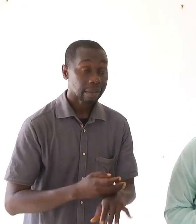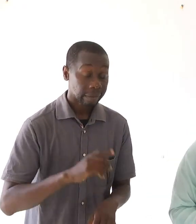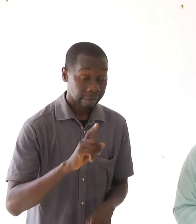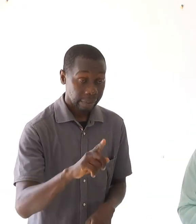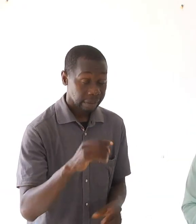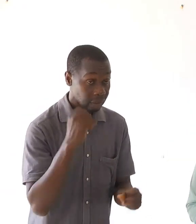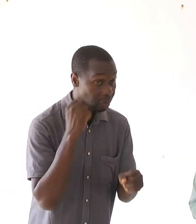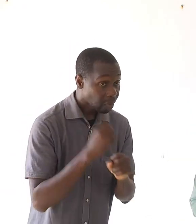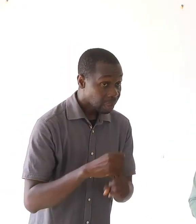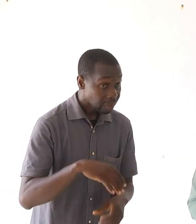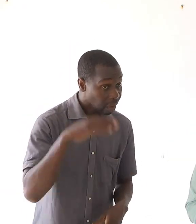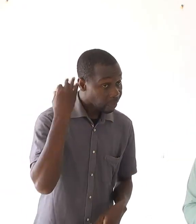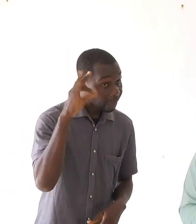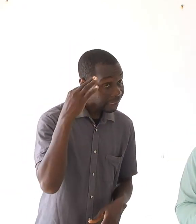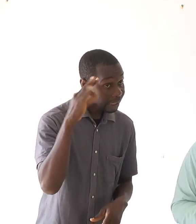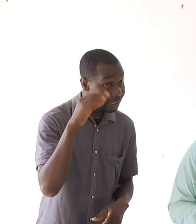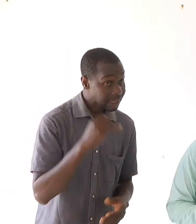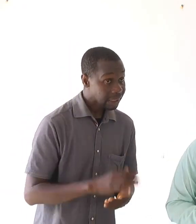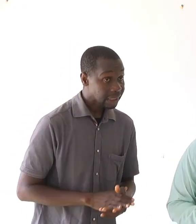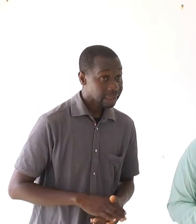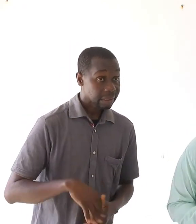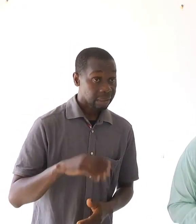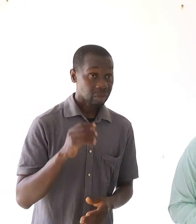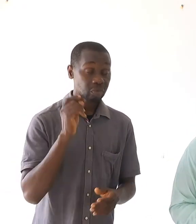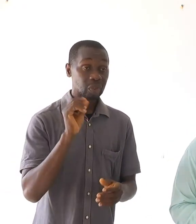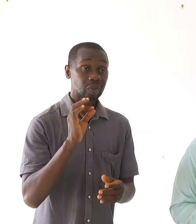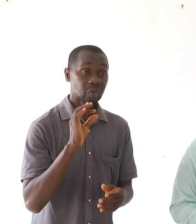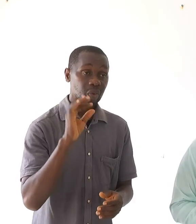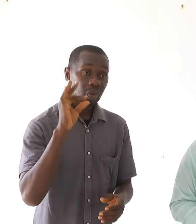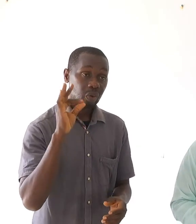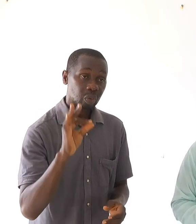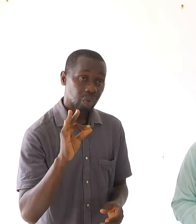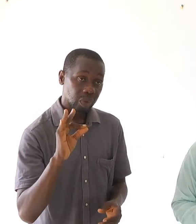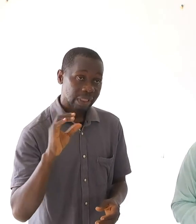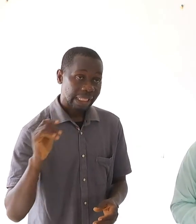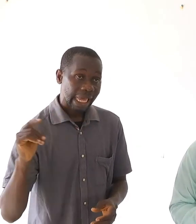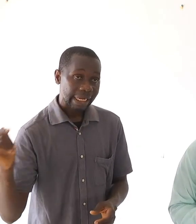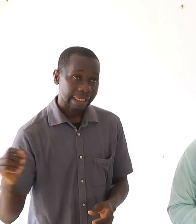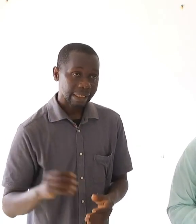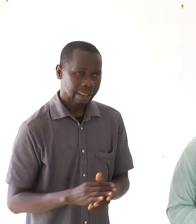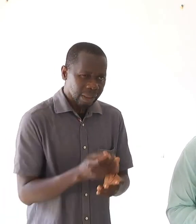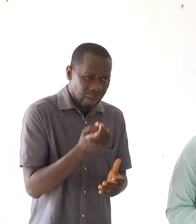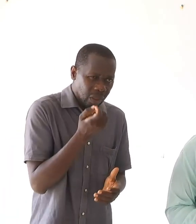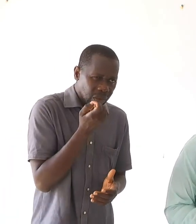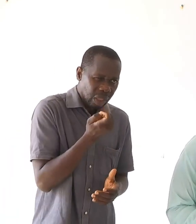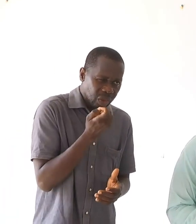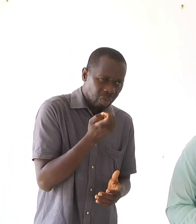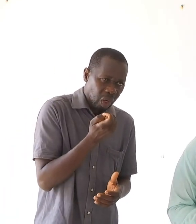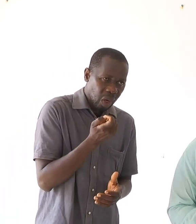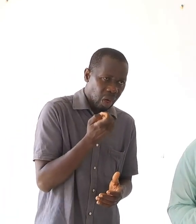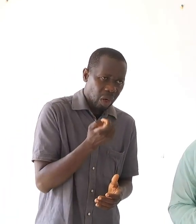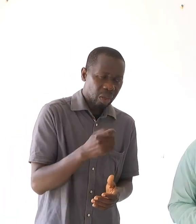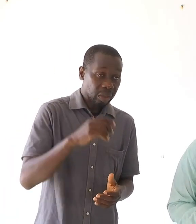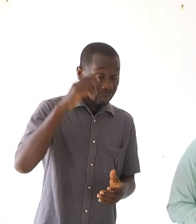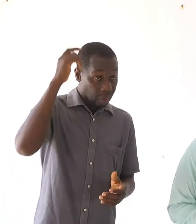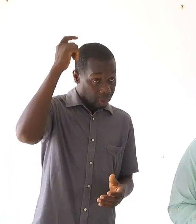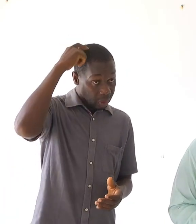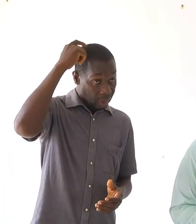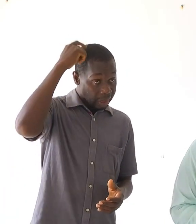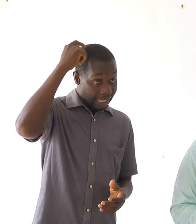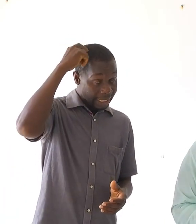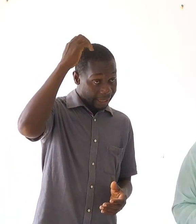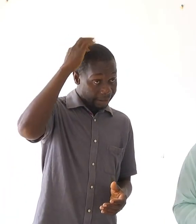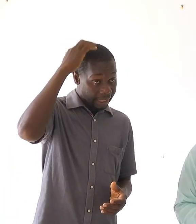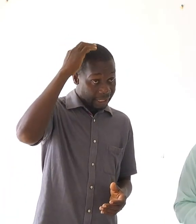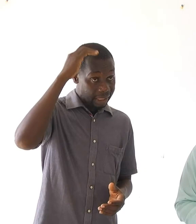to make sure we learn. The pituitary gland, remember I told you, is that small knob in the brain there.